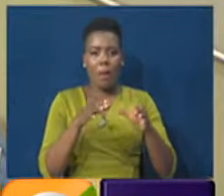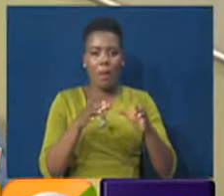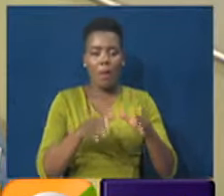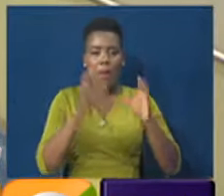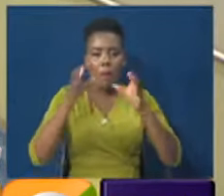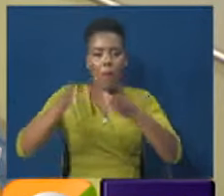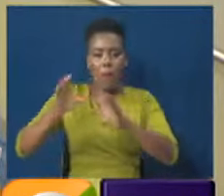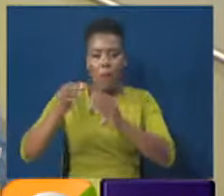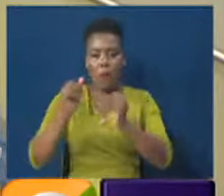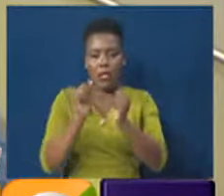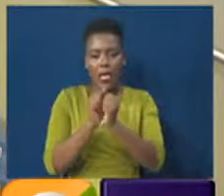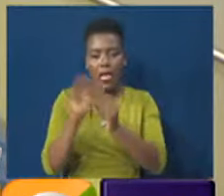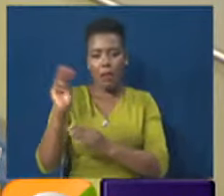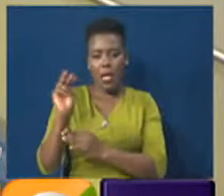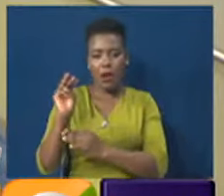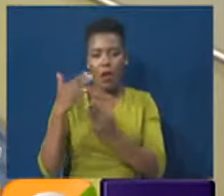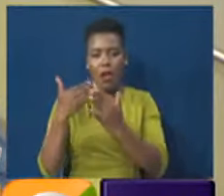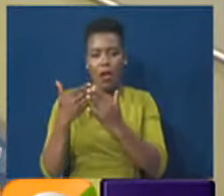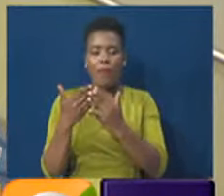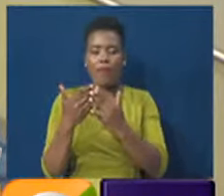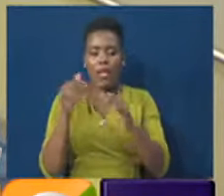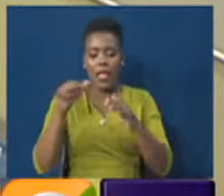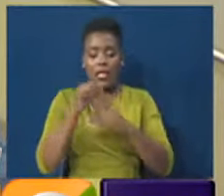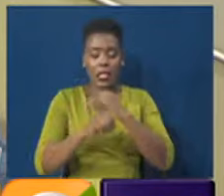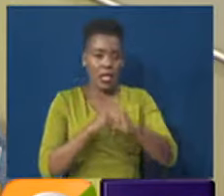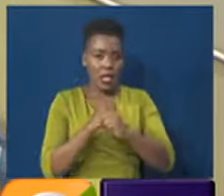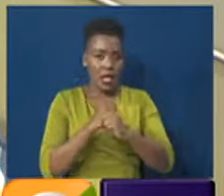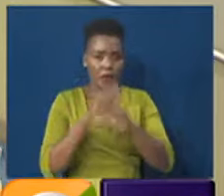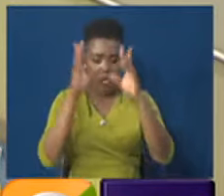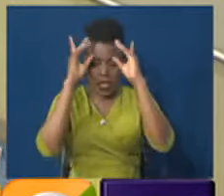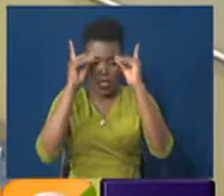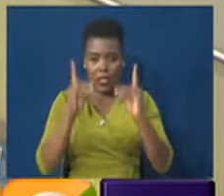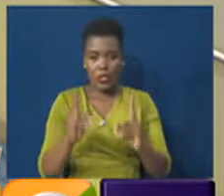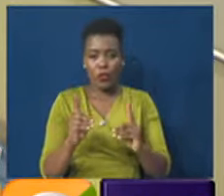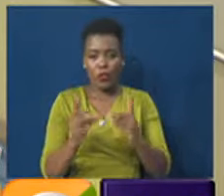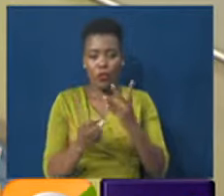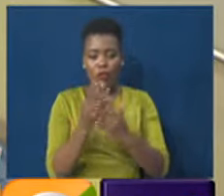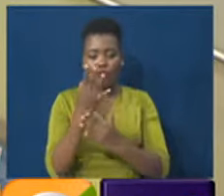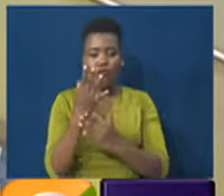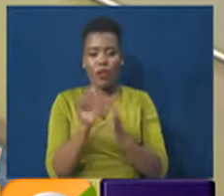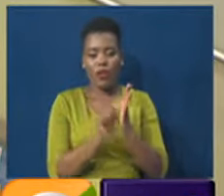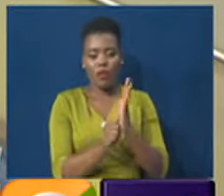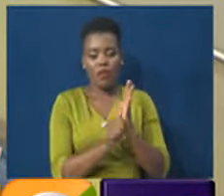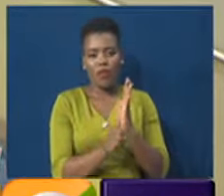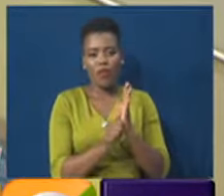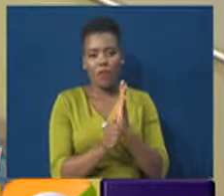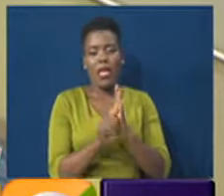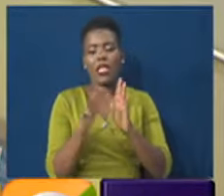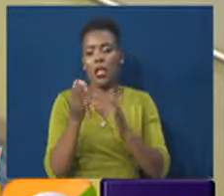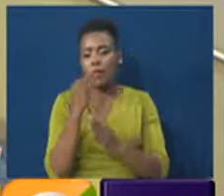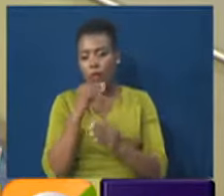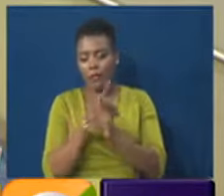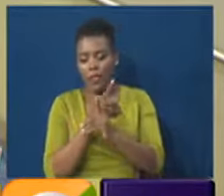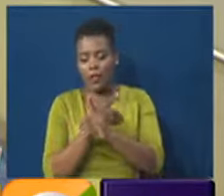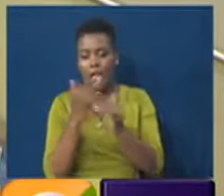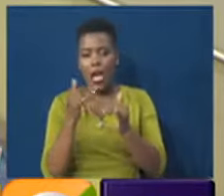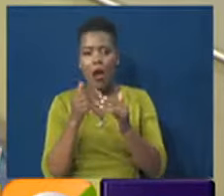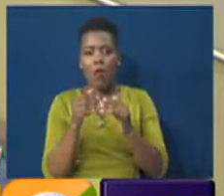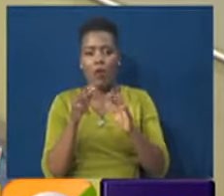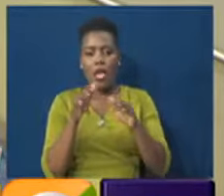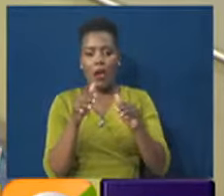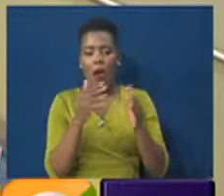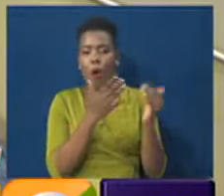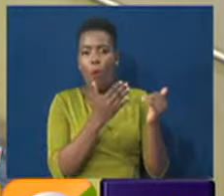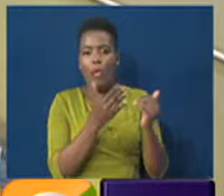bags. This year, out of the deliberate decision of incentivizing production, we are anticipating production of 60